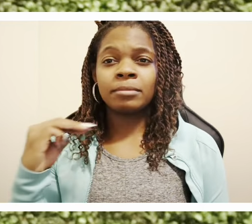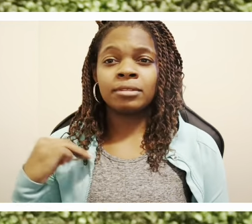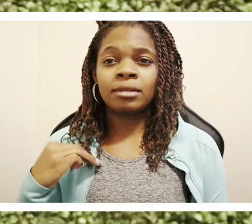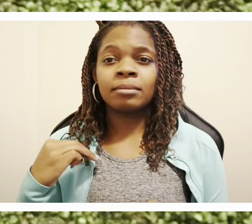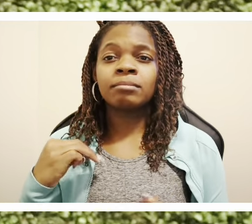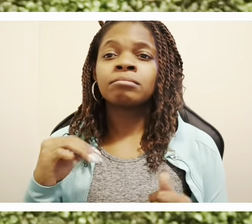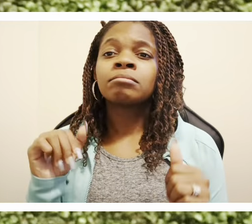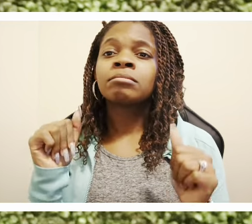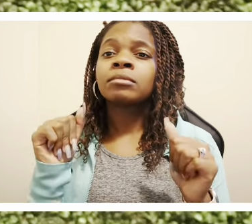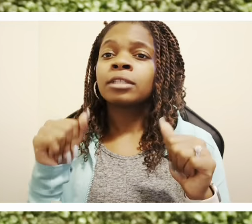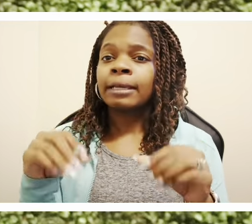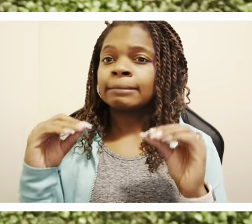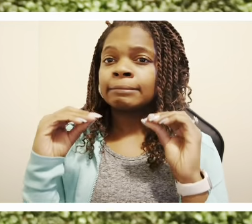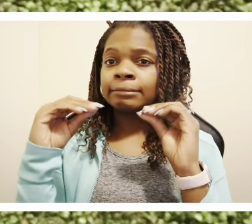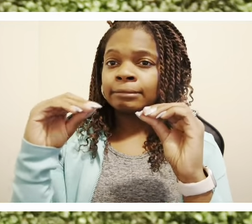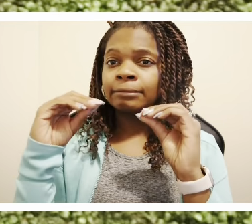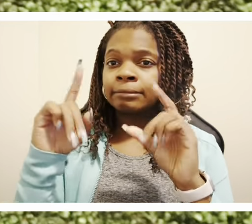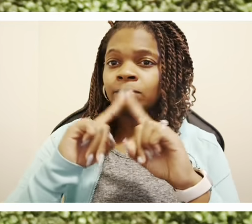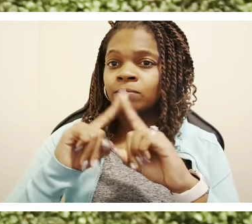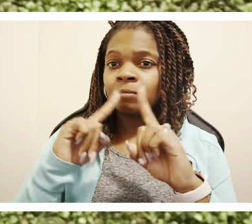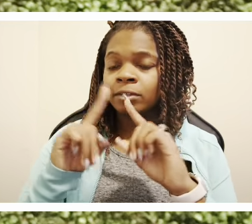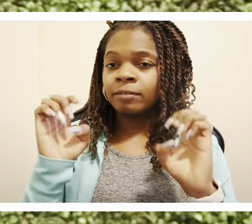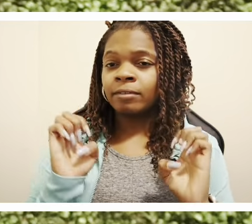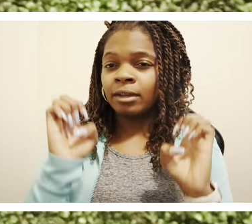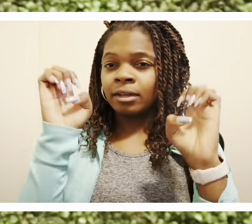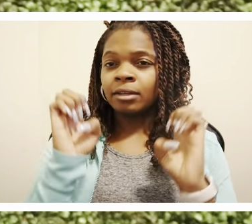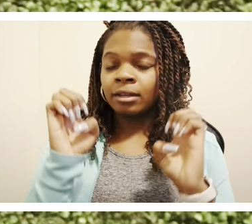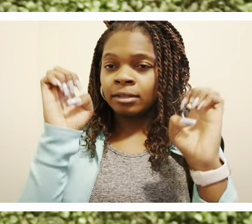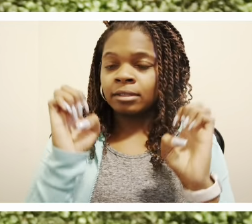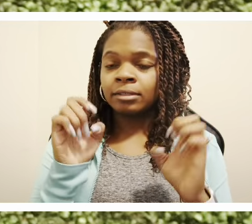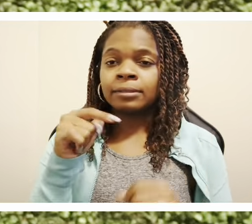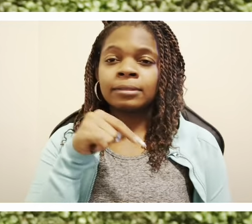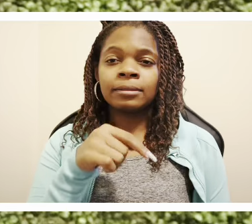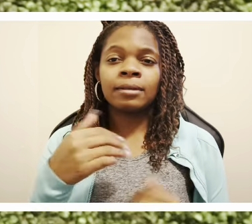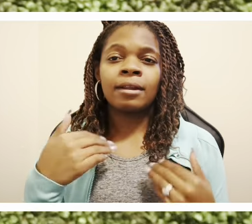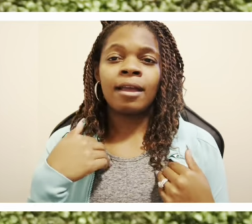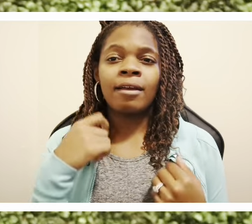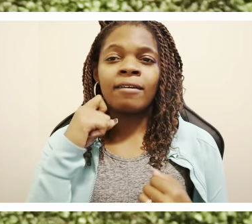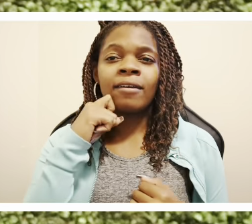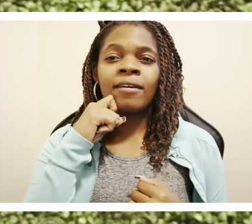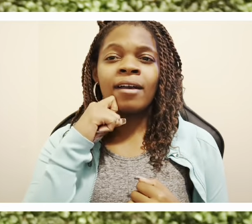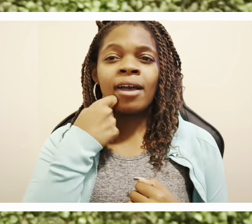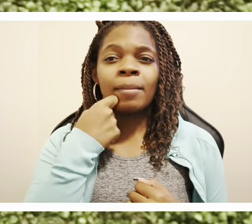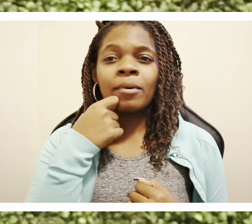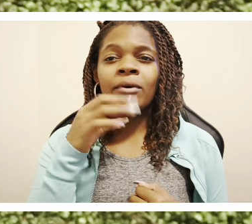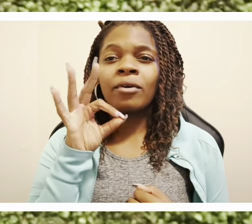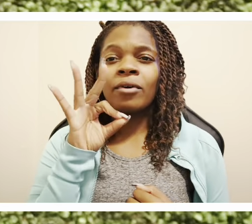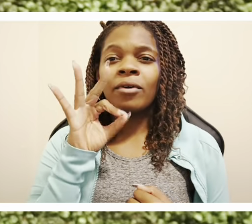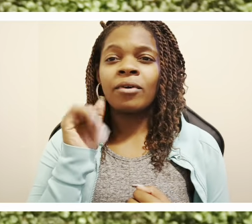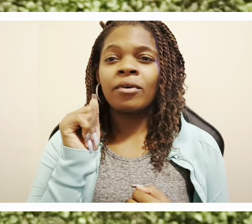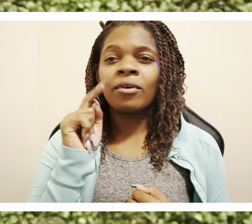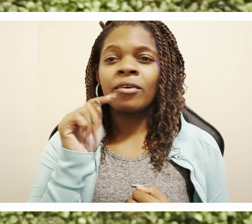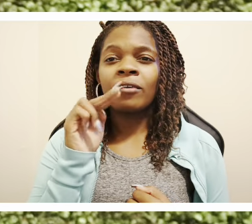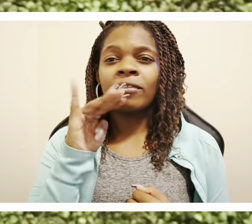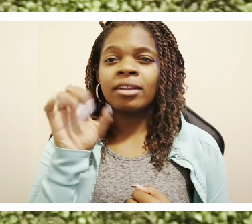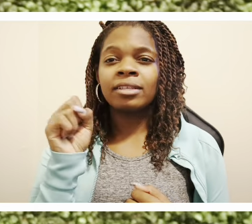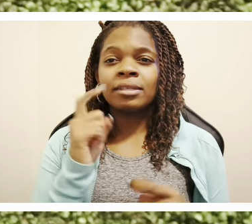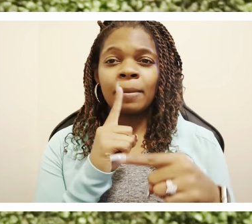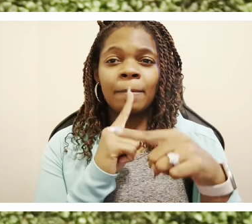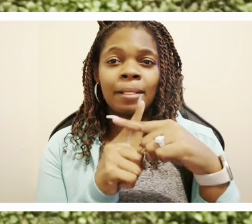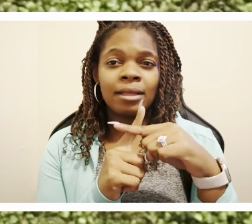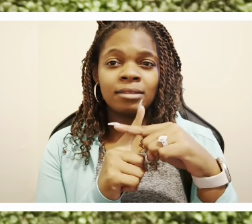have like guided workouts. So the Apple Watch has the Apple Fitness Plus. If you do get a new Apple Watch, like I